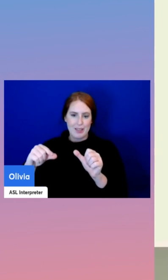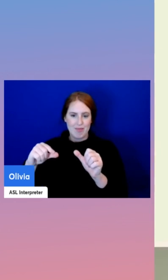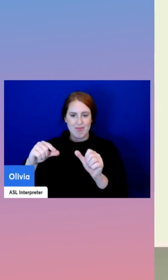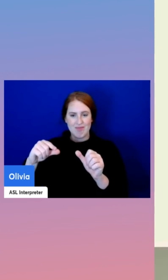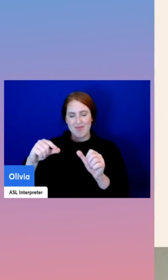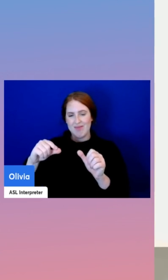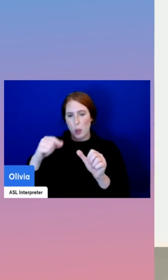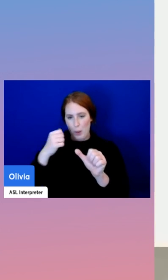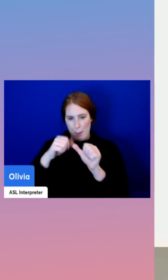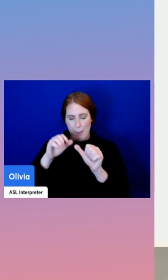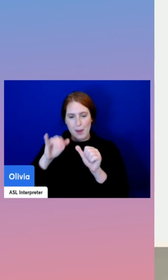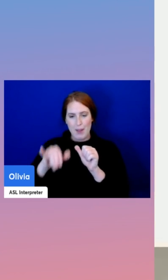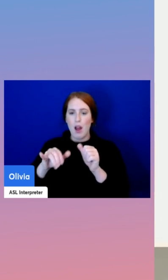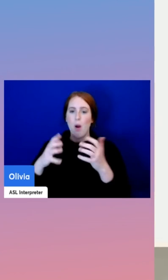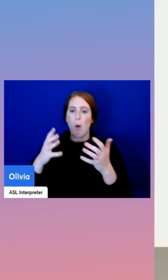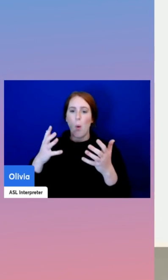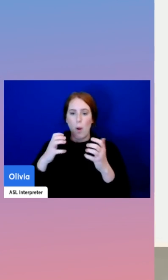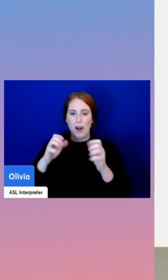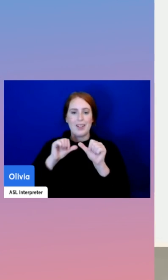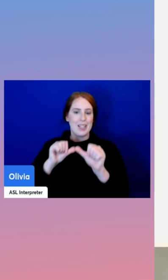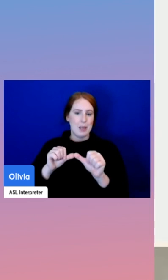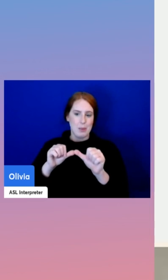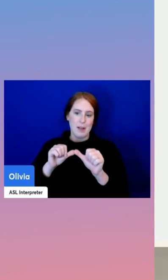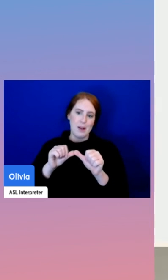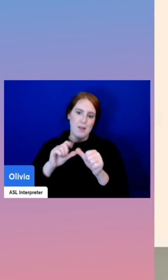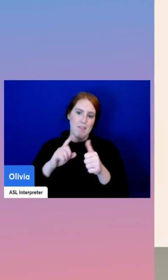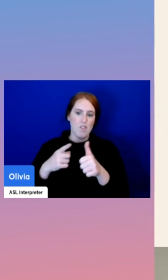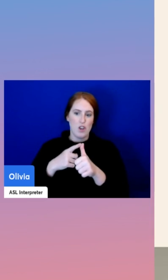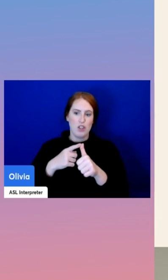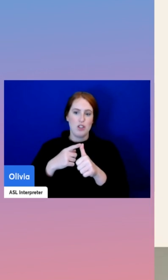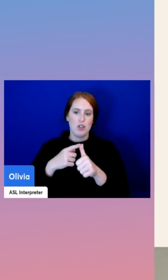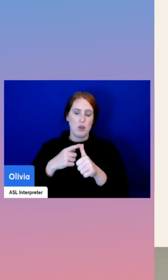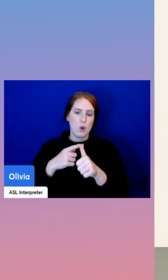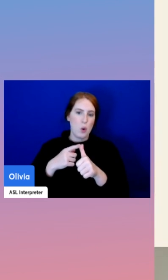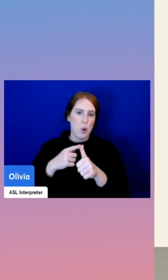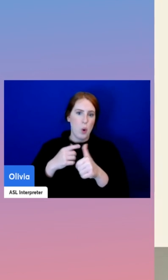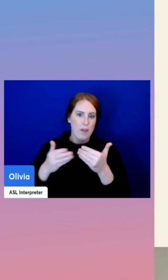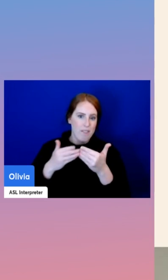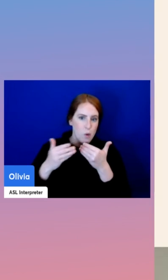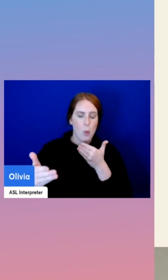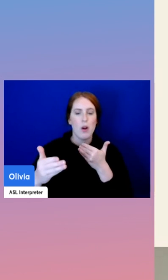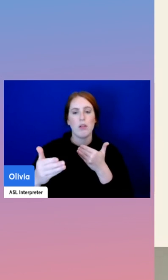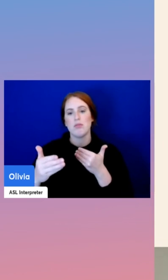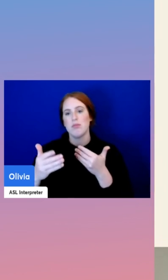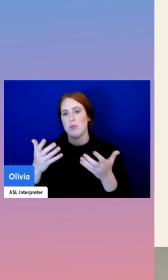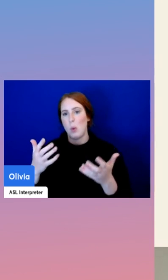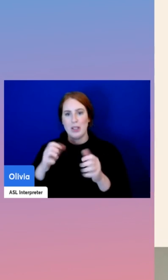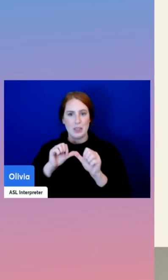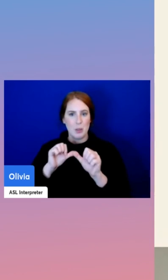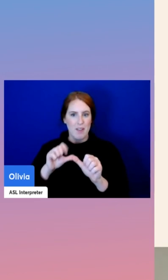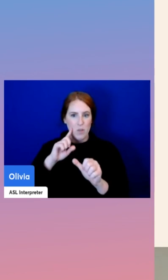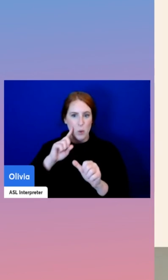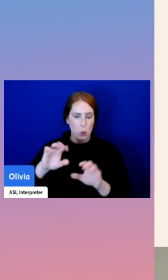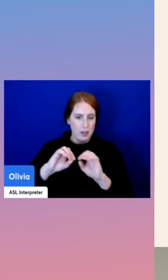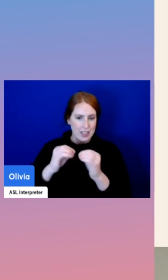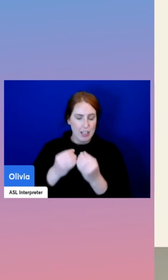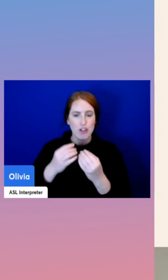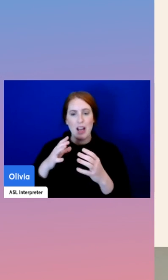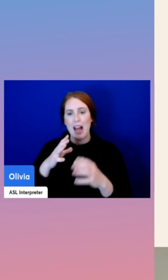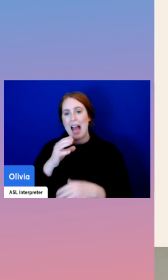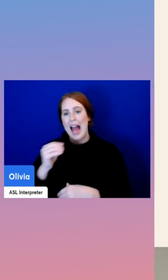put sustainability first forward, while also providing innovation for your organization, while also adhering to the